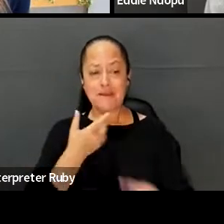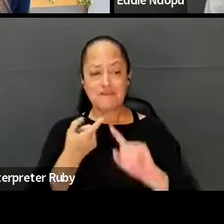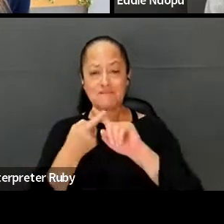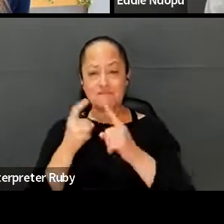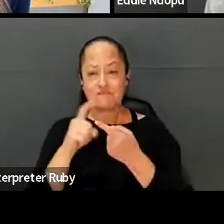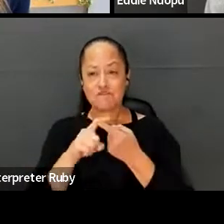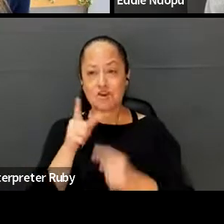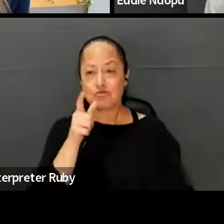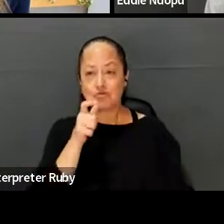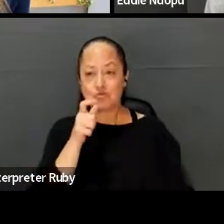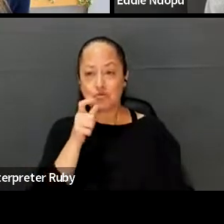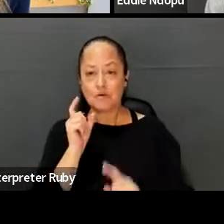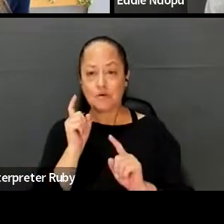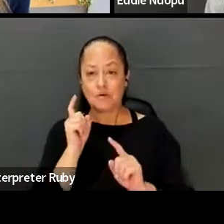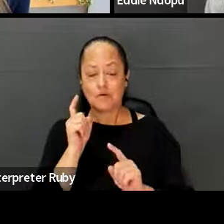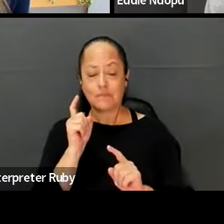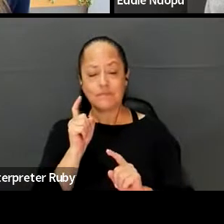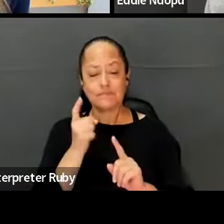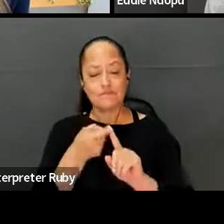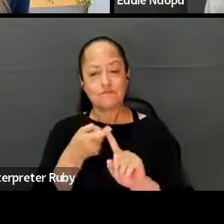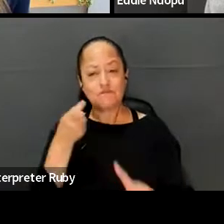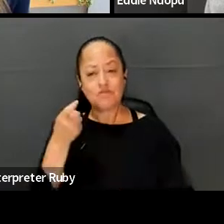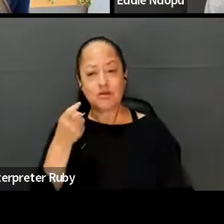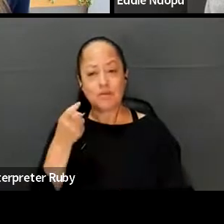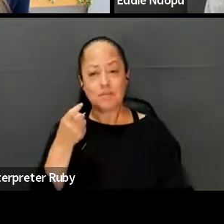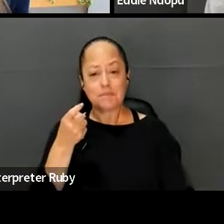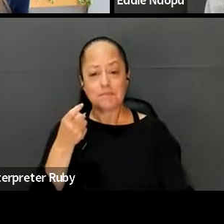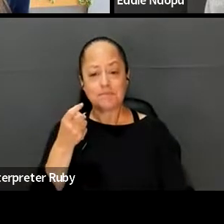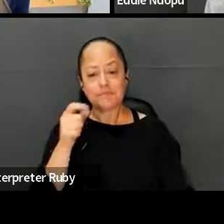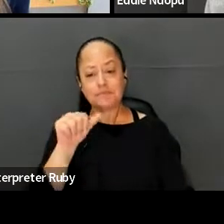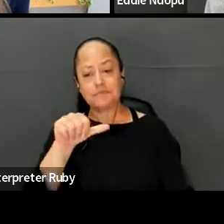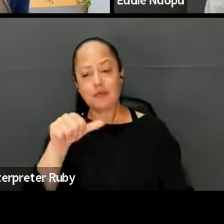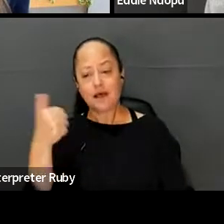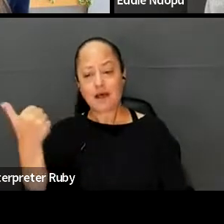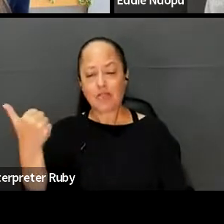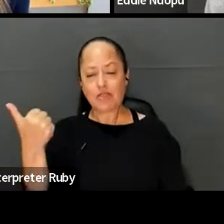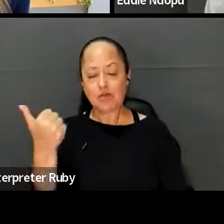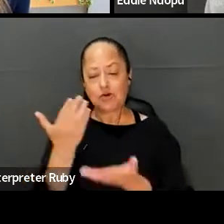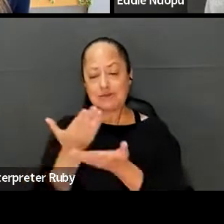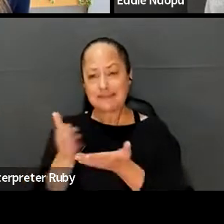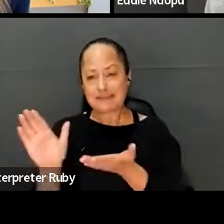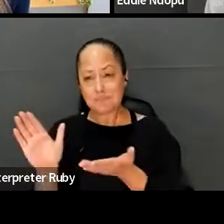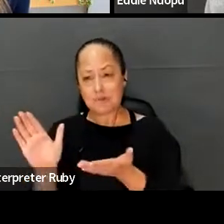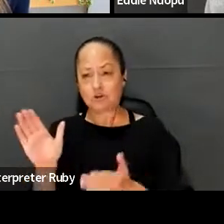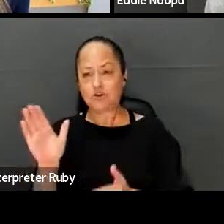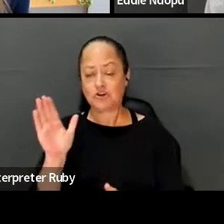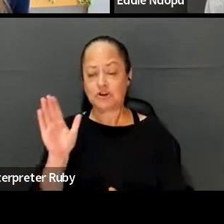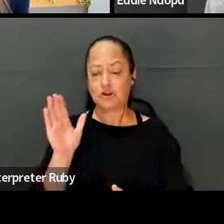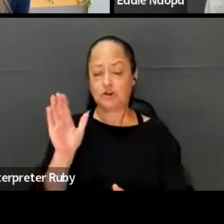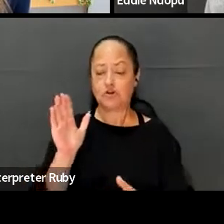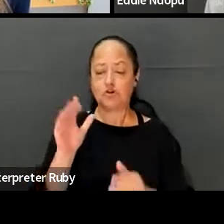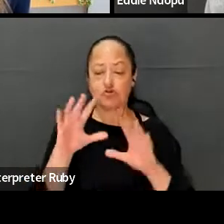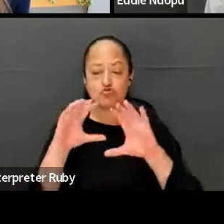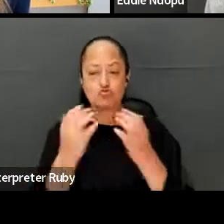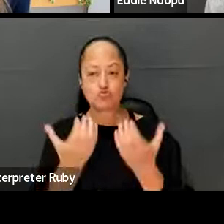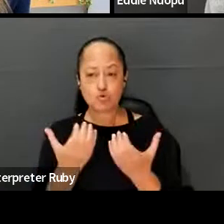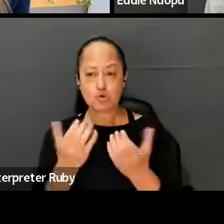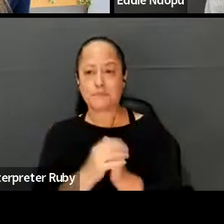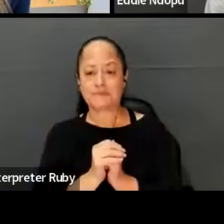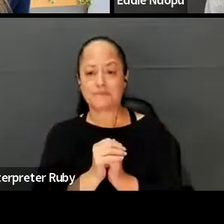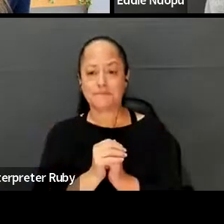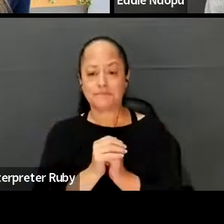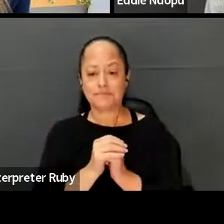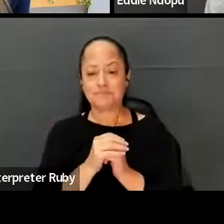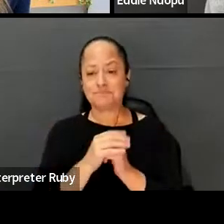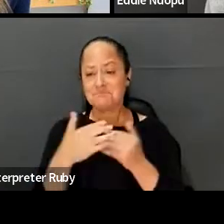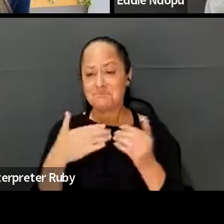are from other disadvantaged groups, if you want to call it, minoritized groups,